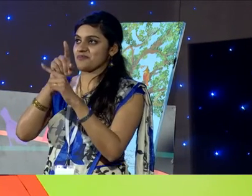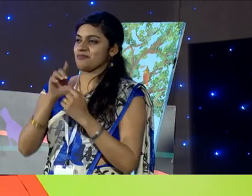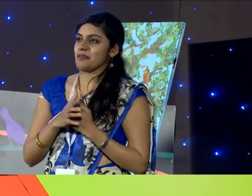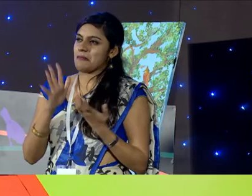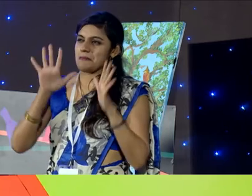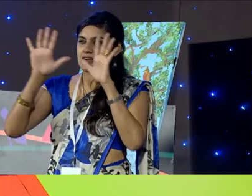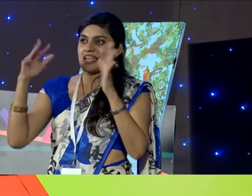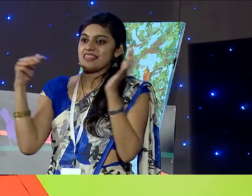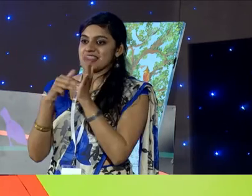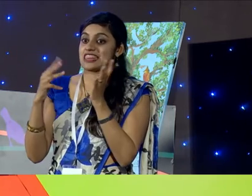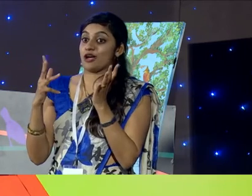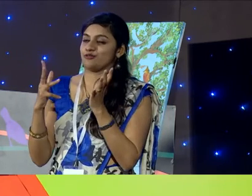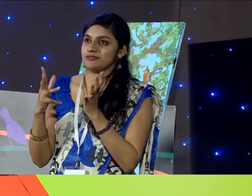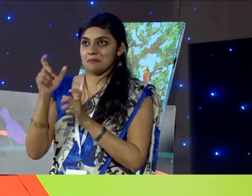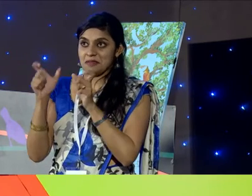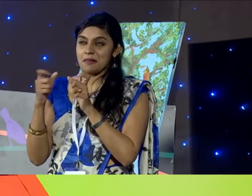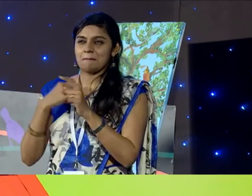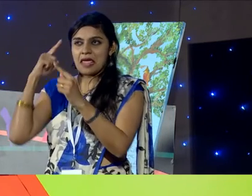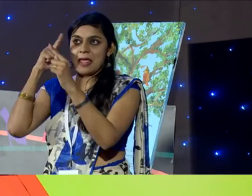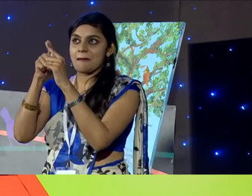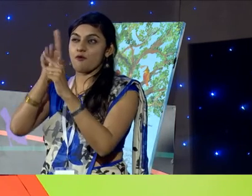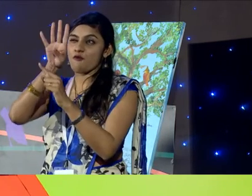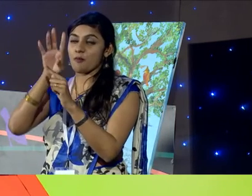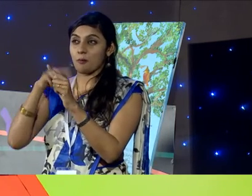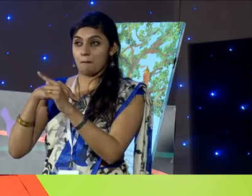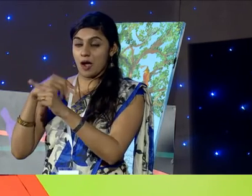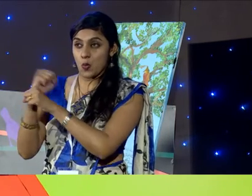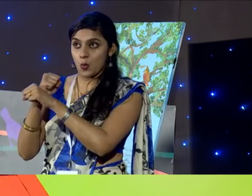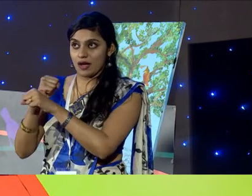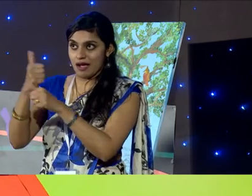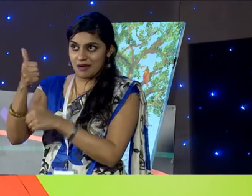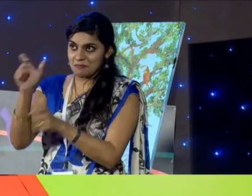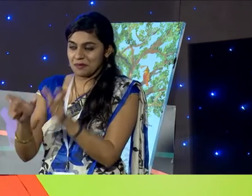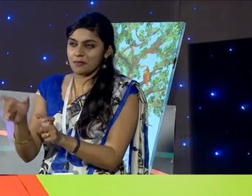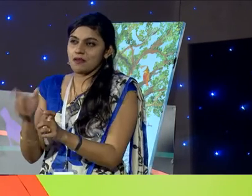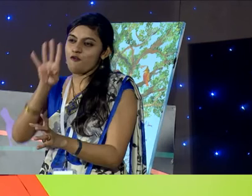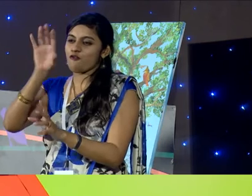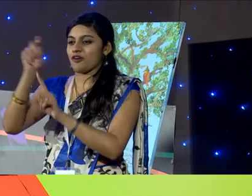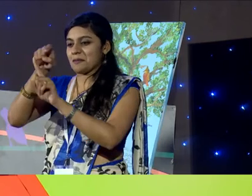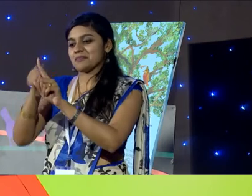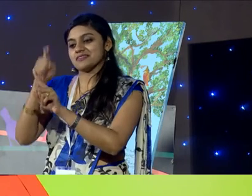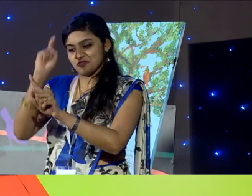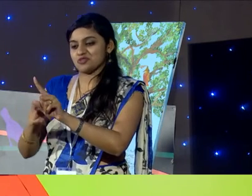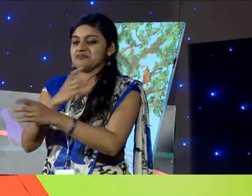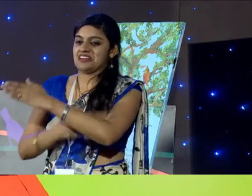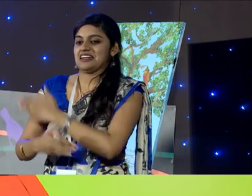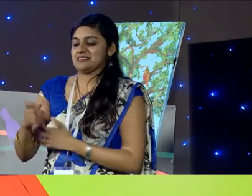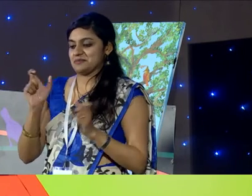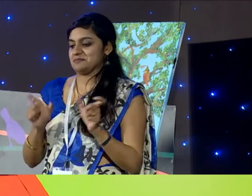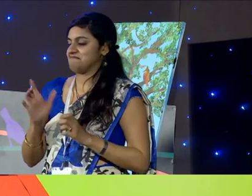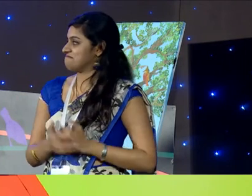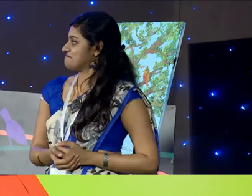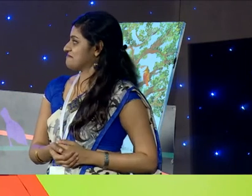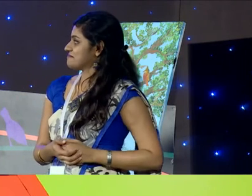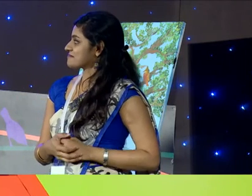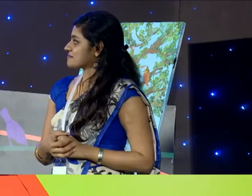which is 4,000 people, should be opportunity-deprived. And 2,000 of them will be people with disability. Incidentally,